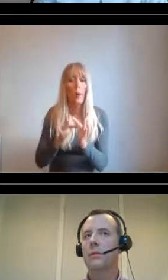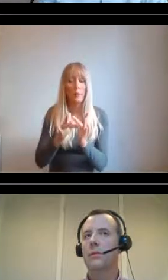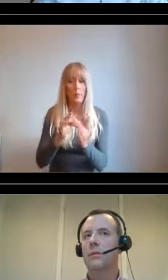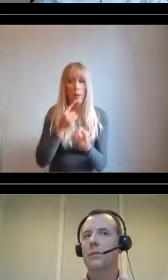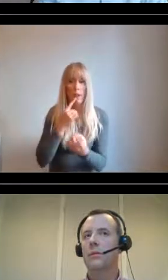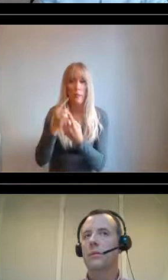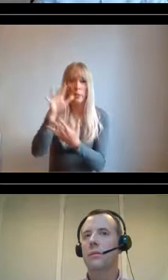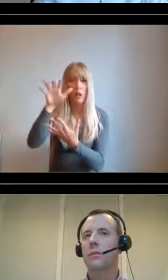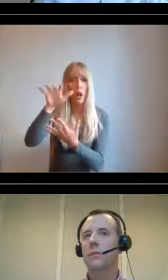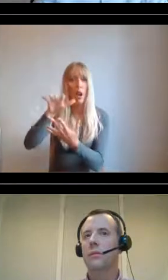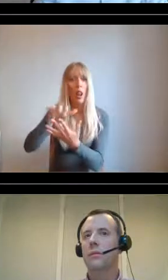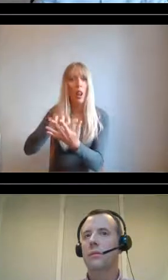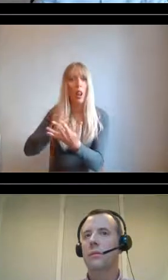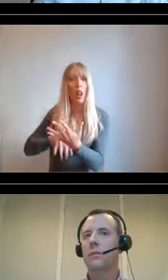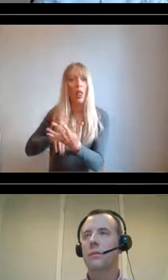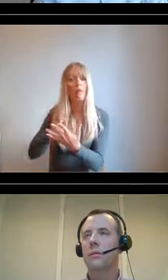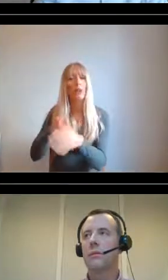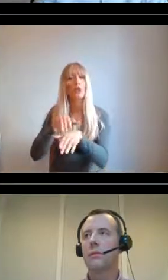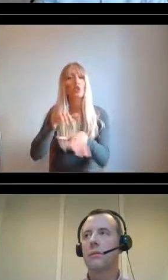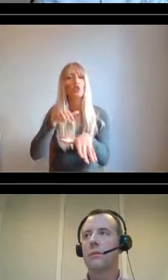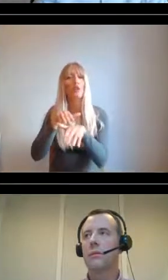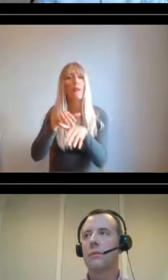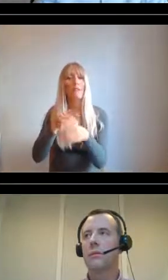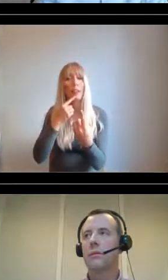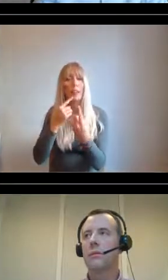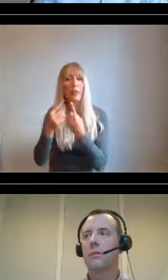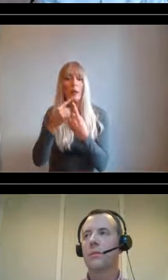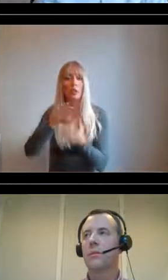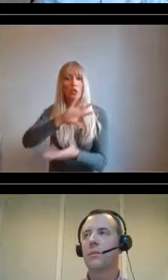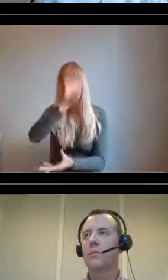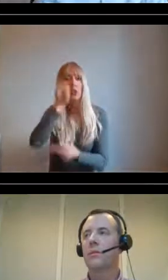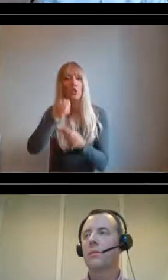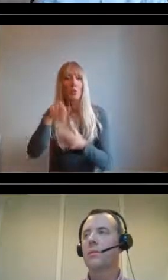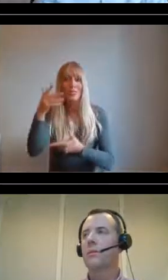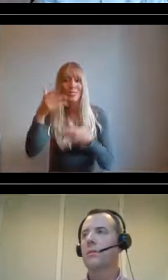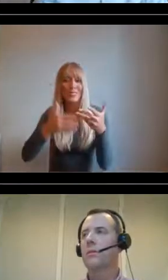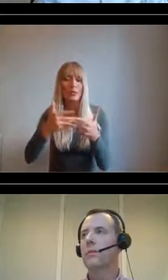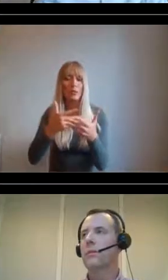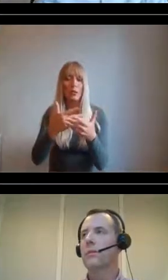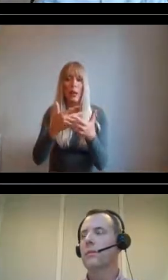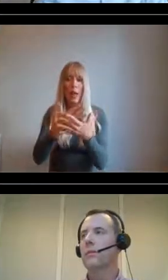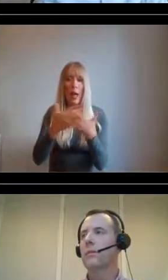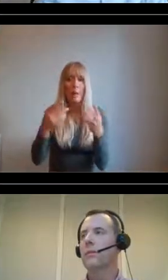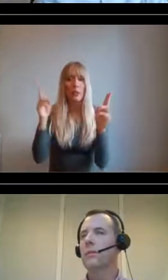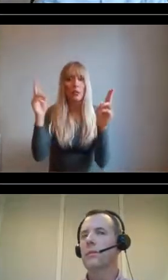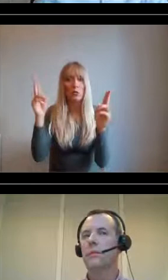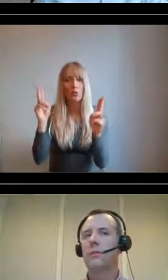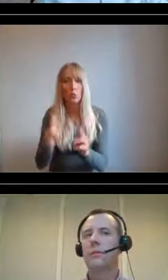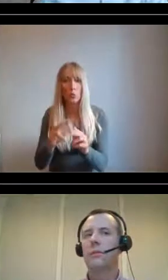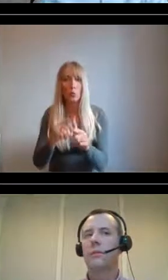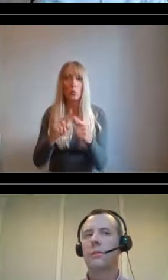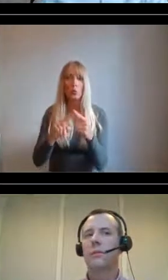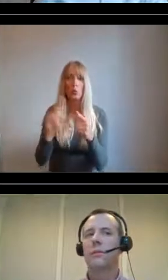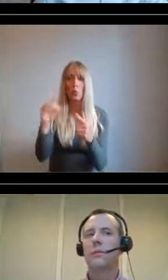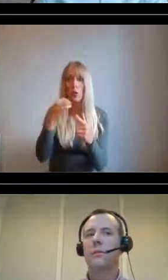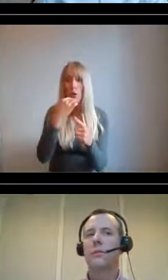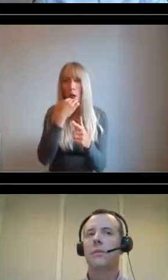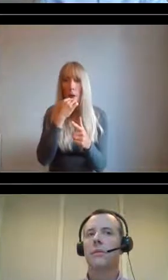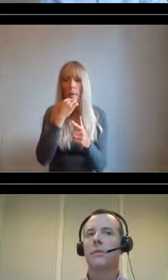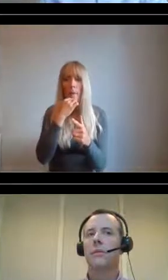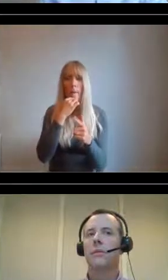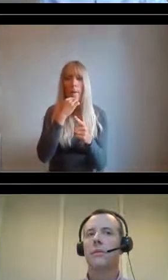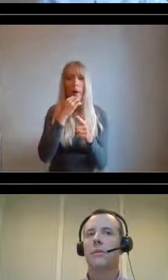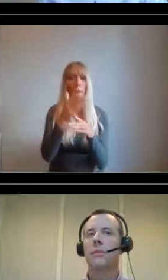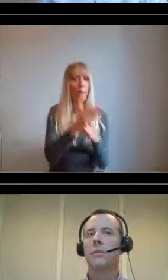a traffic modelling. It's a summary document that shows figures of what traffic flows are on each of